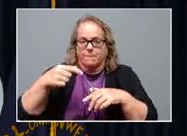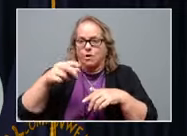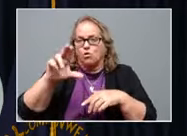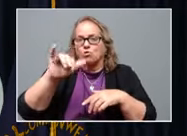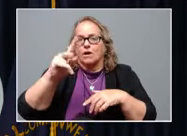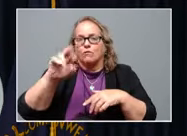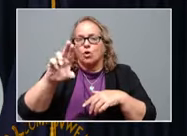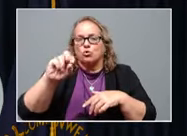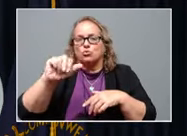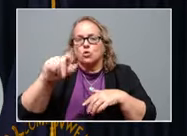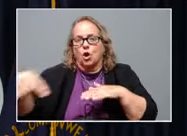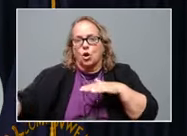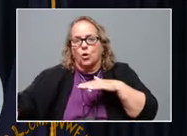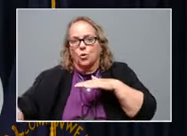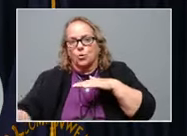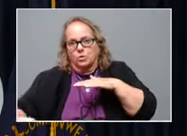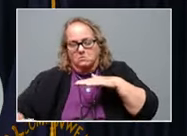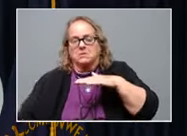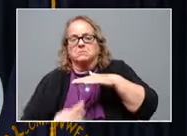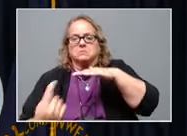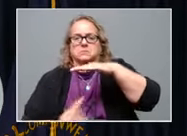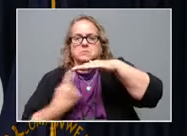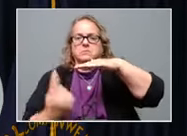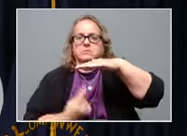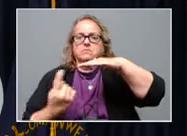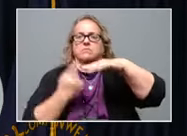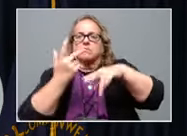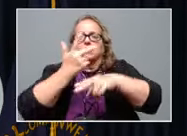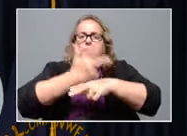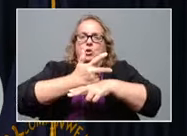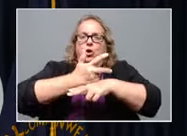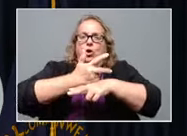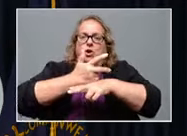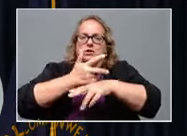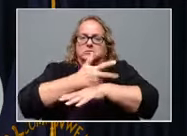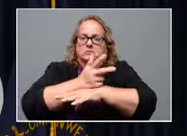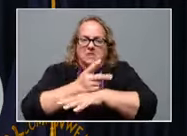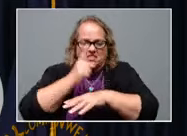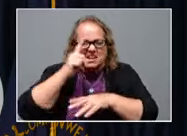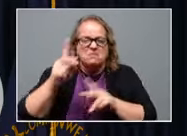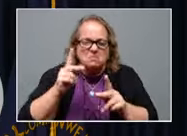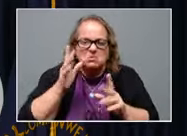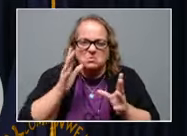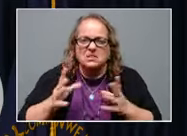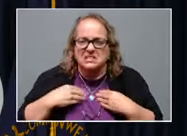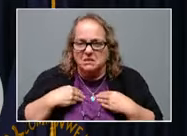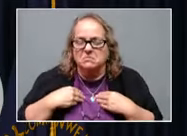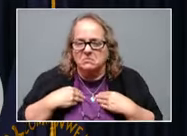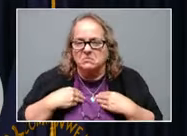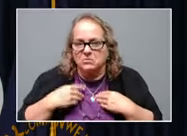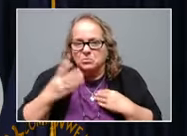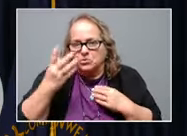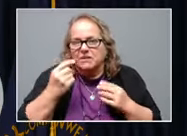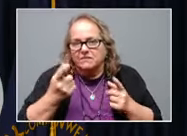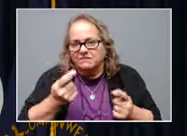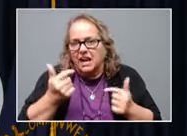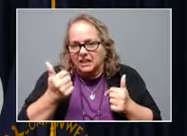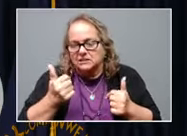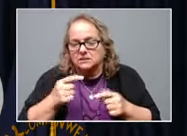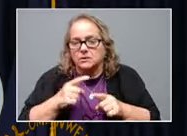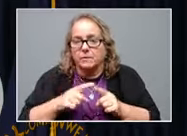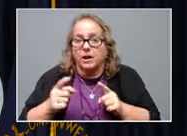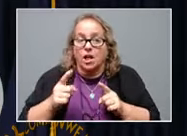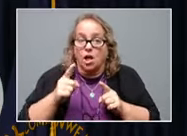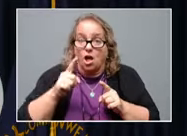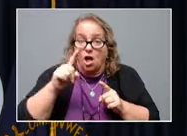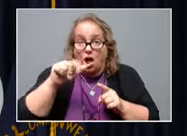road. We believe that people will adapt pretty quickly, but the other part of our calculus is